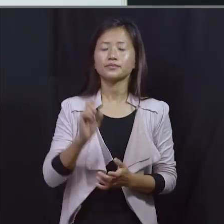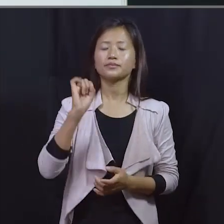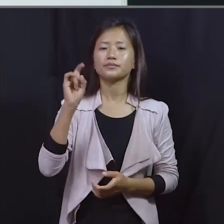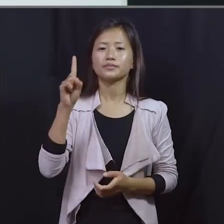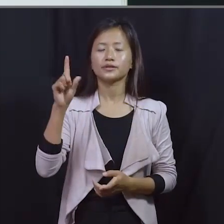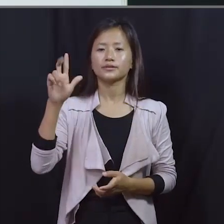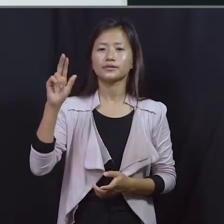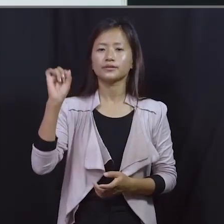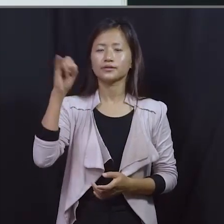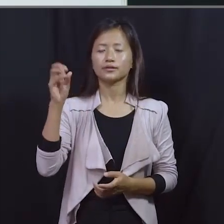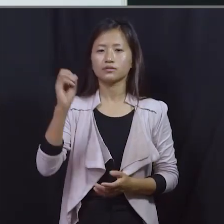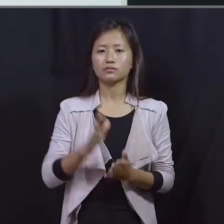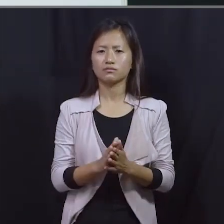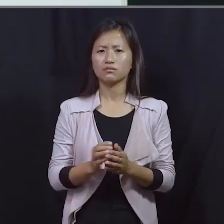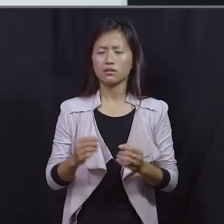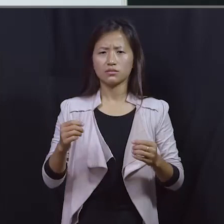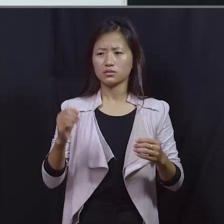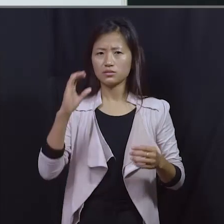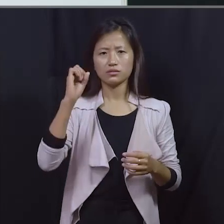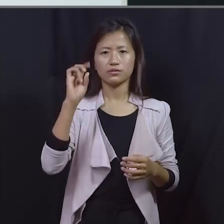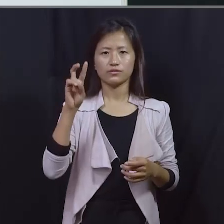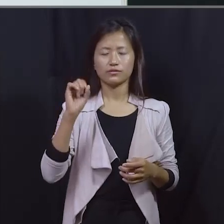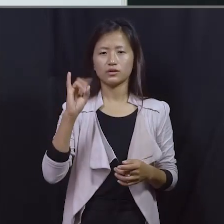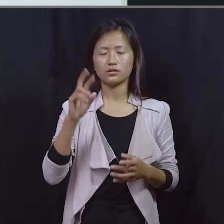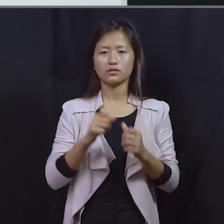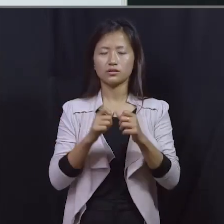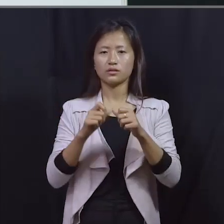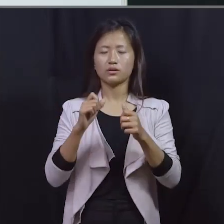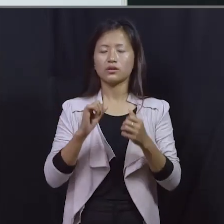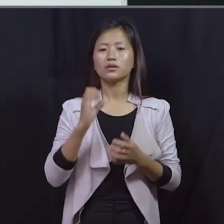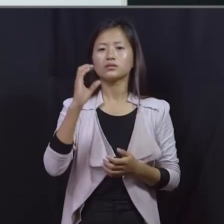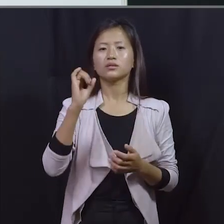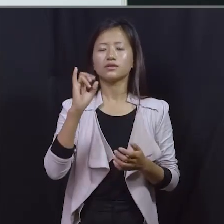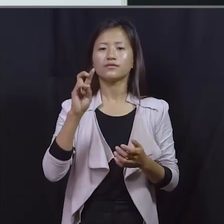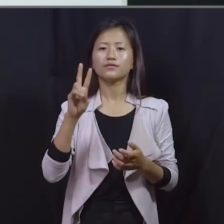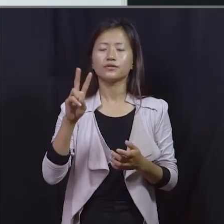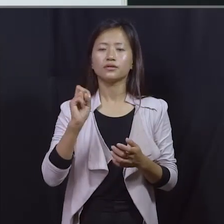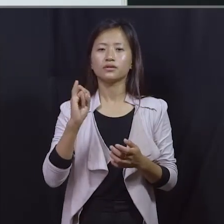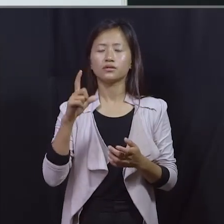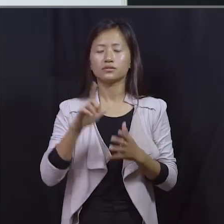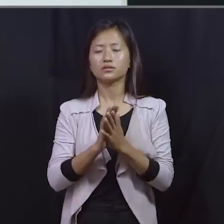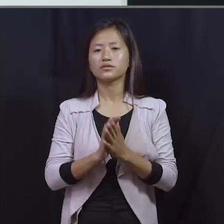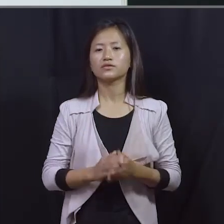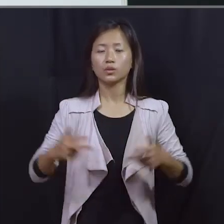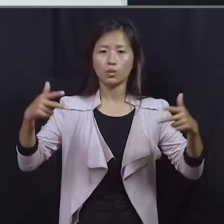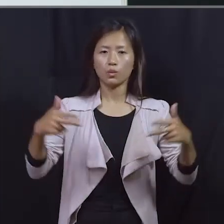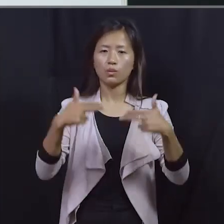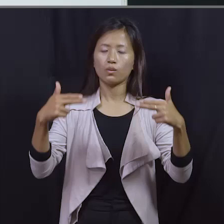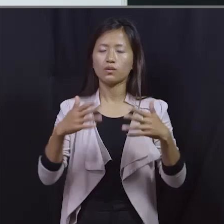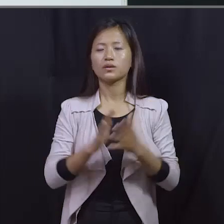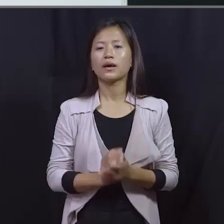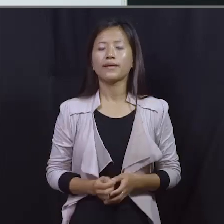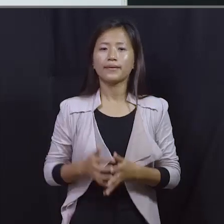Civil War broke out in America, and I'm sure you must be aware that from 1860 to 65 there was a civil war in